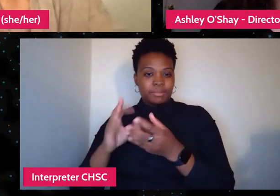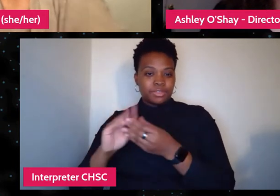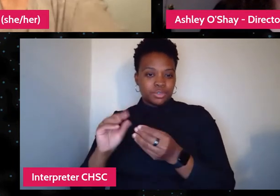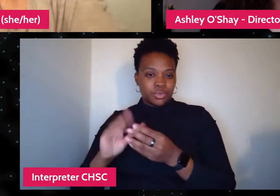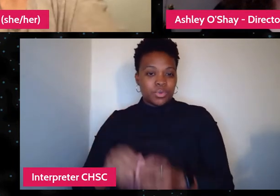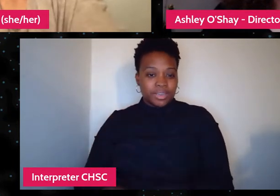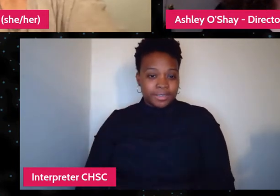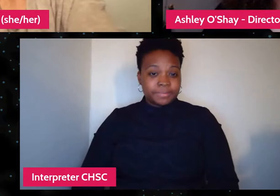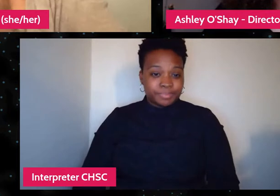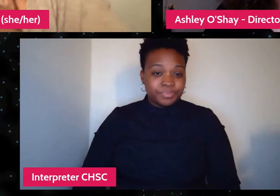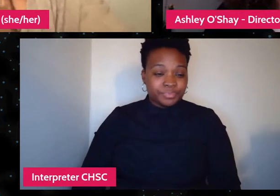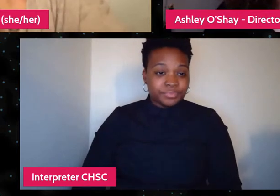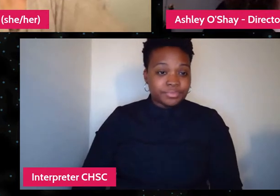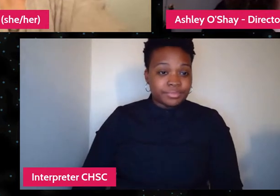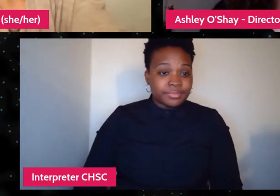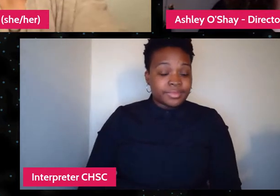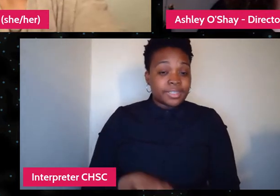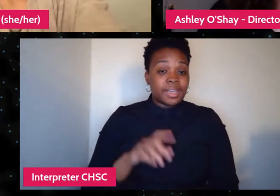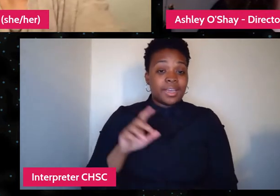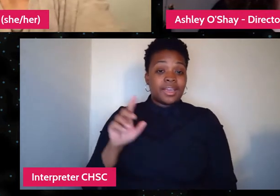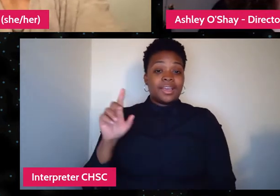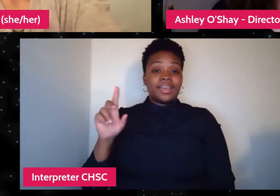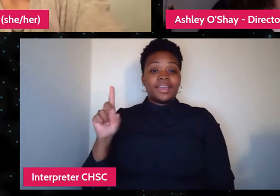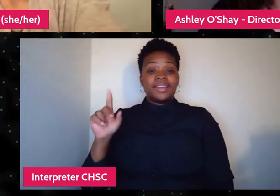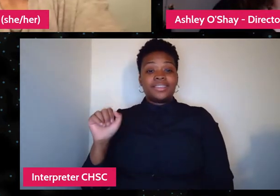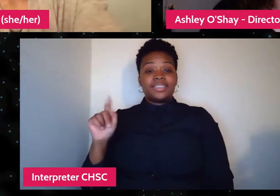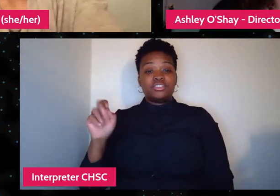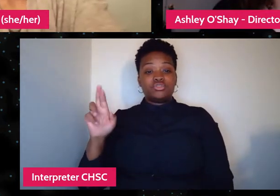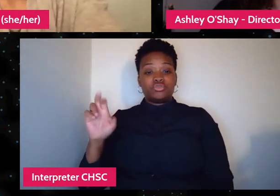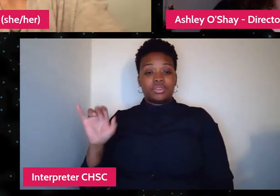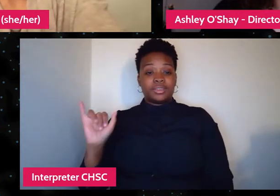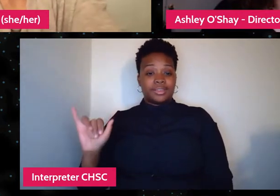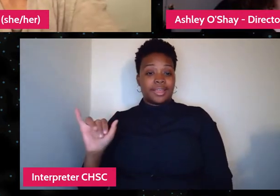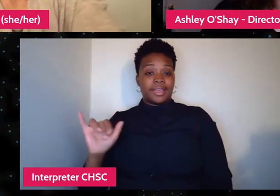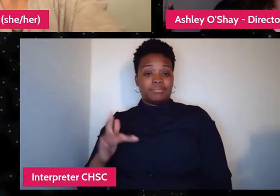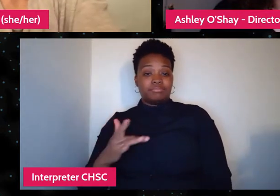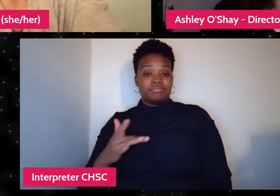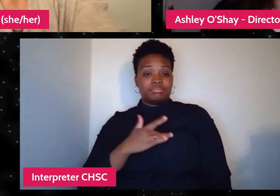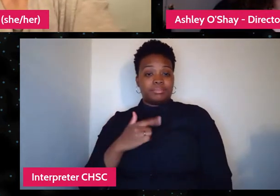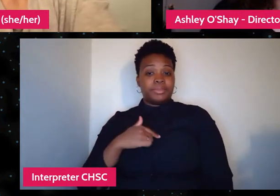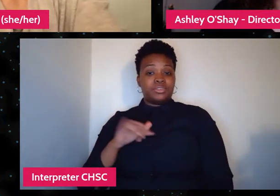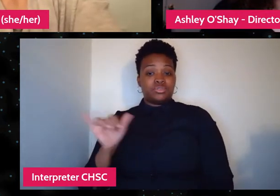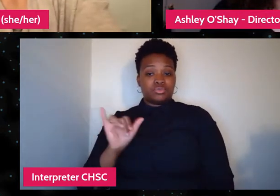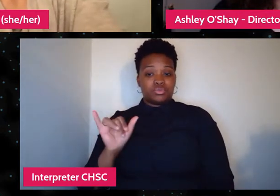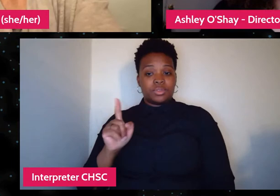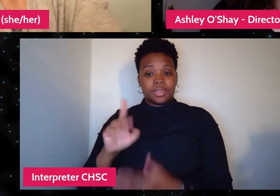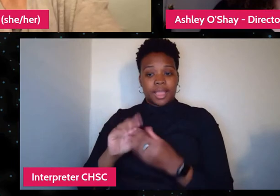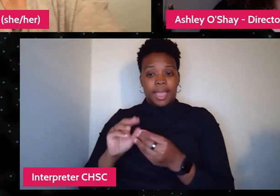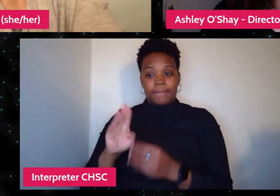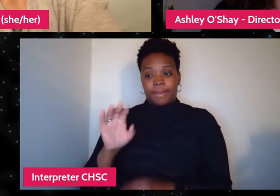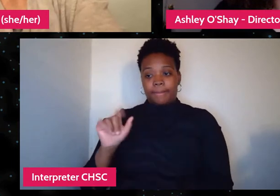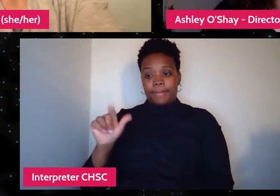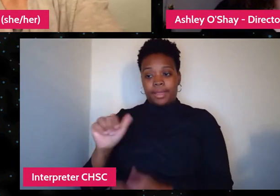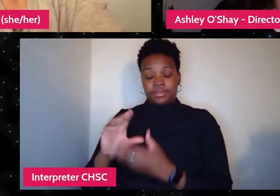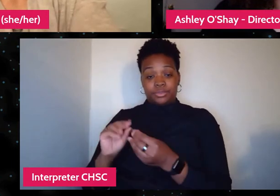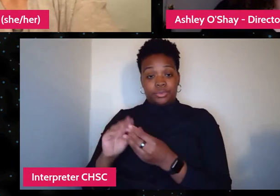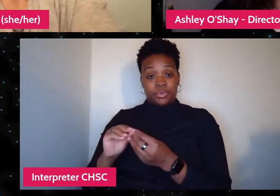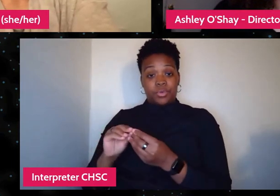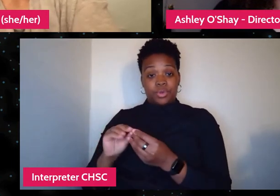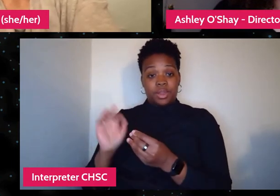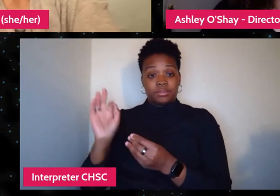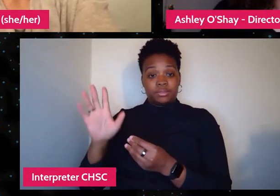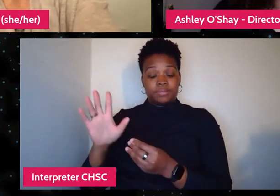Now that resonated with me too. And there was a comment that Bella made that when a loved one